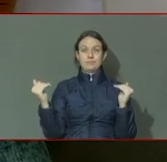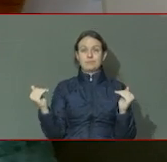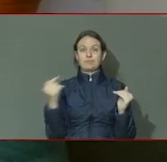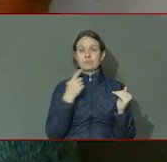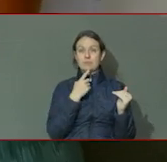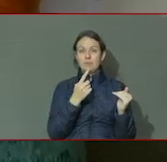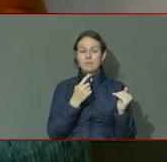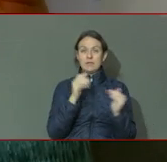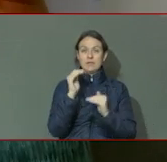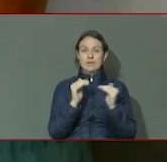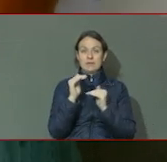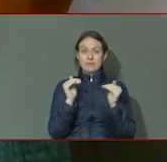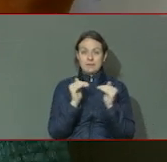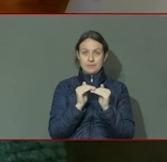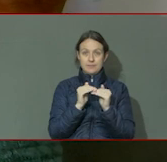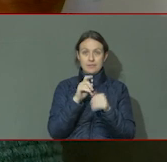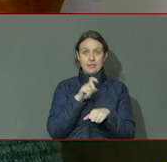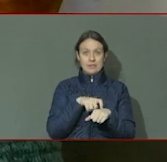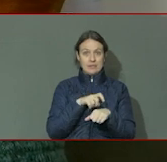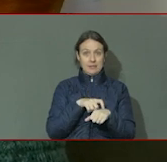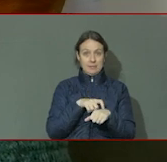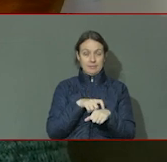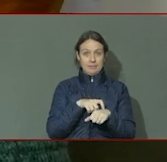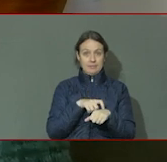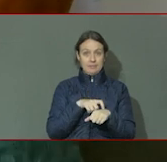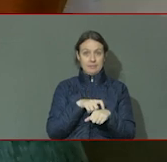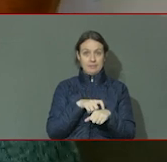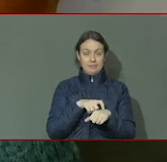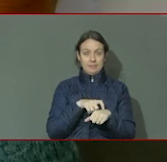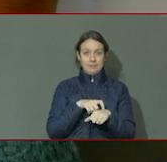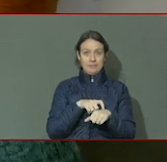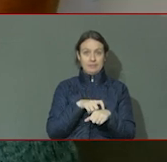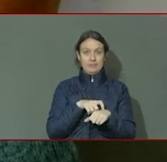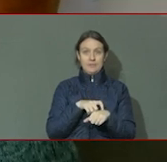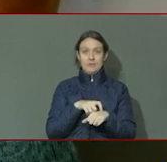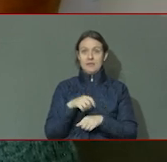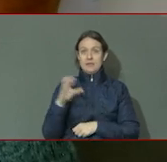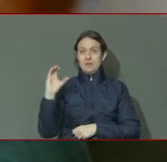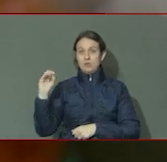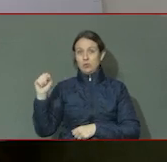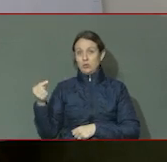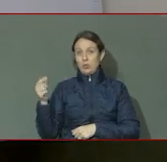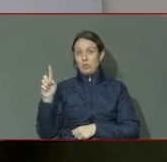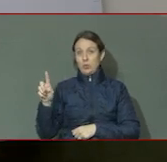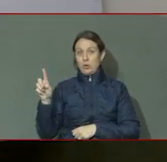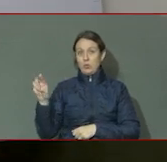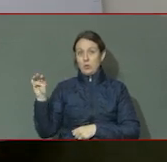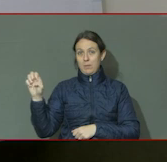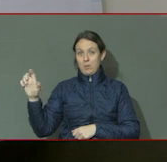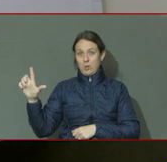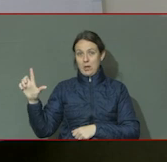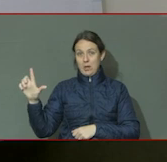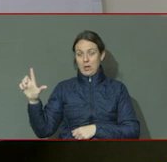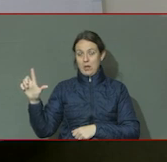at equilibrium, this is now this row, at equilibrium there's 0.11 moles